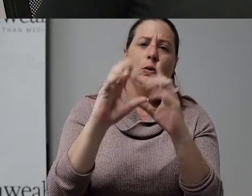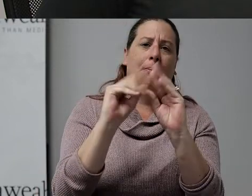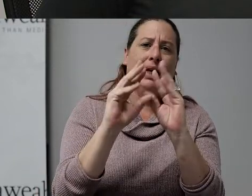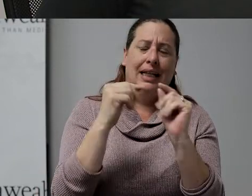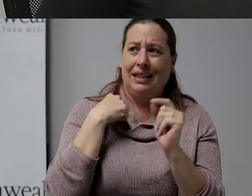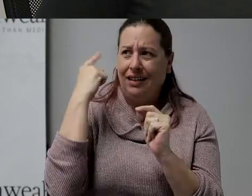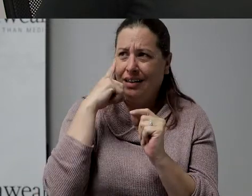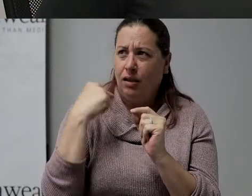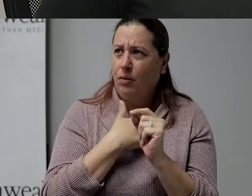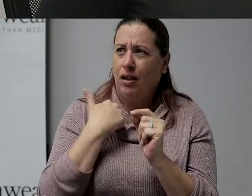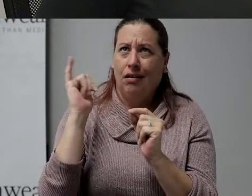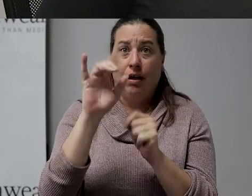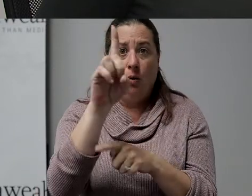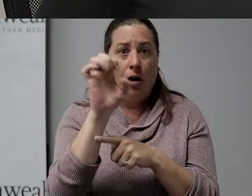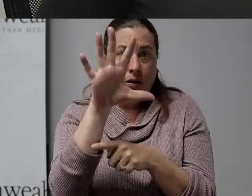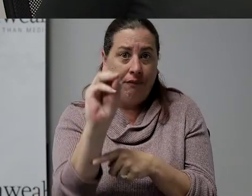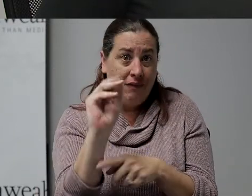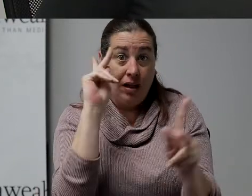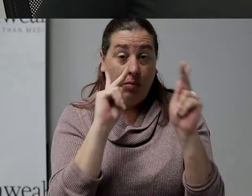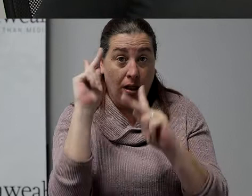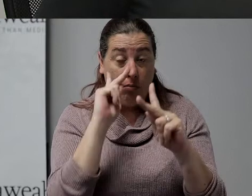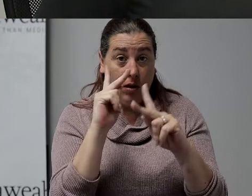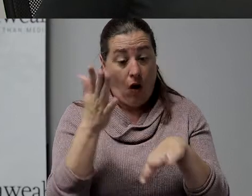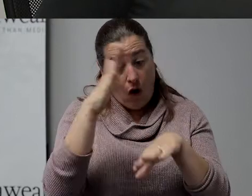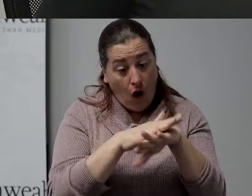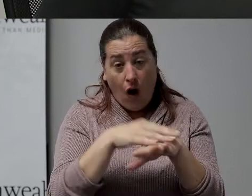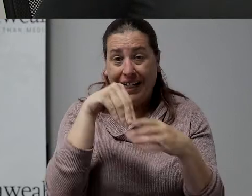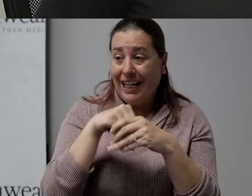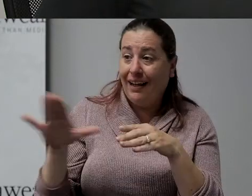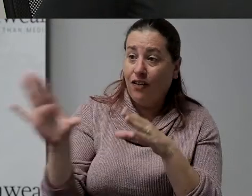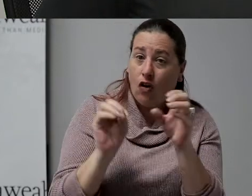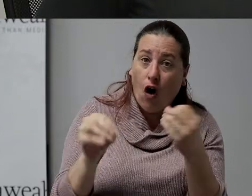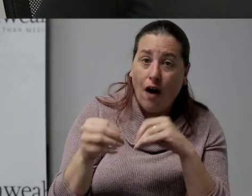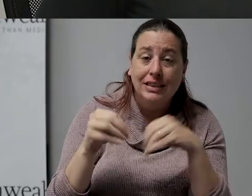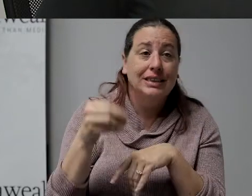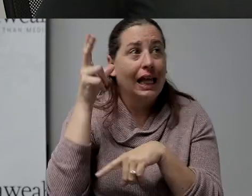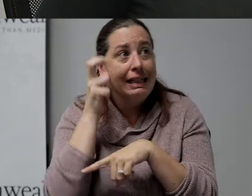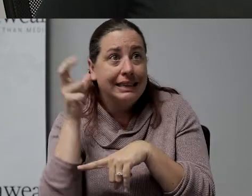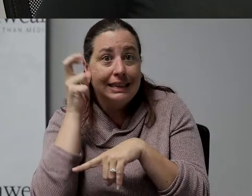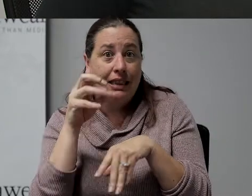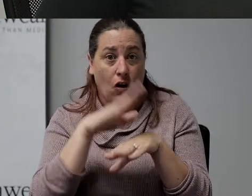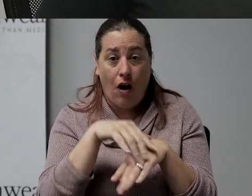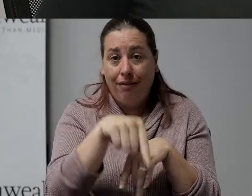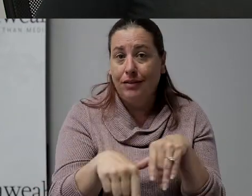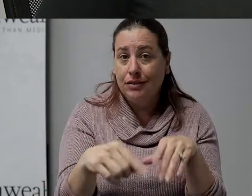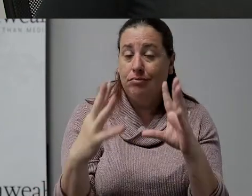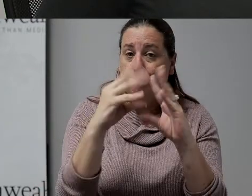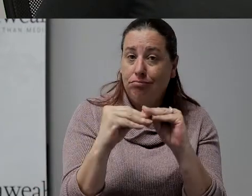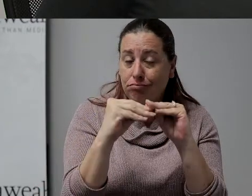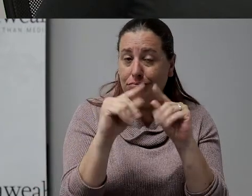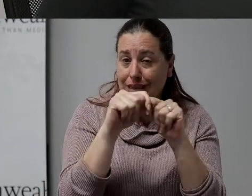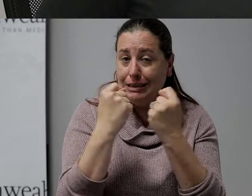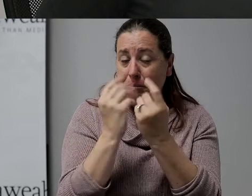we had about 150 people that were in their offices, listening in on this leadership team